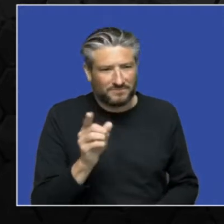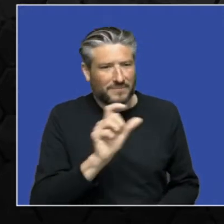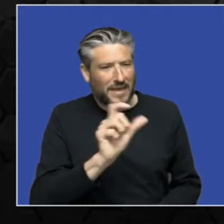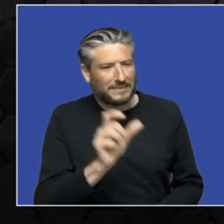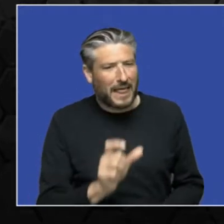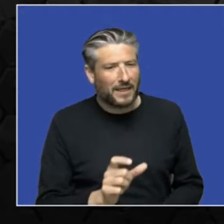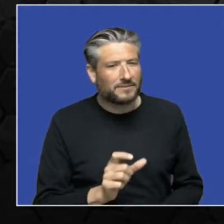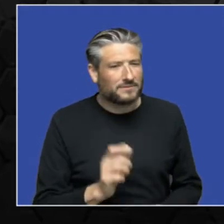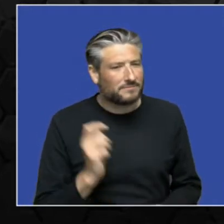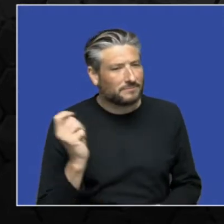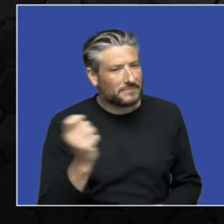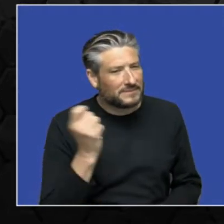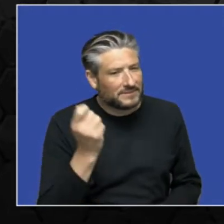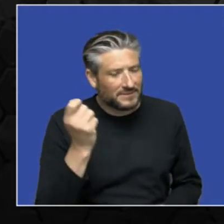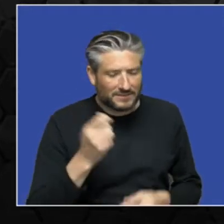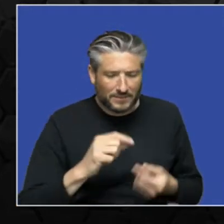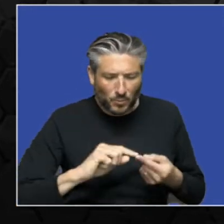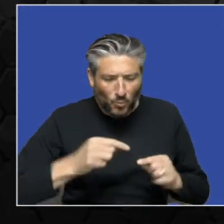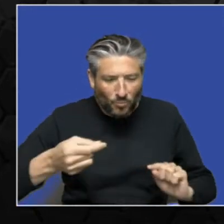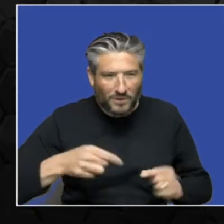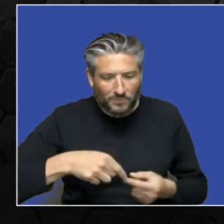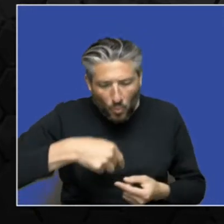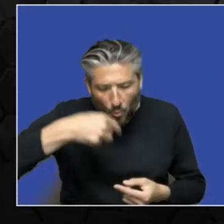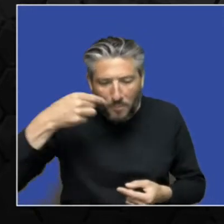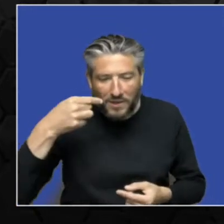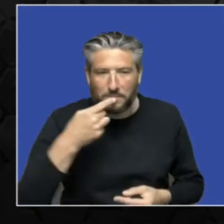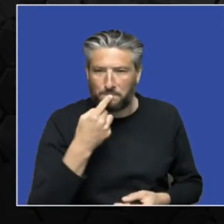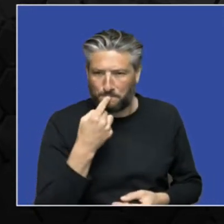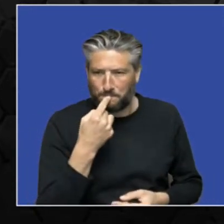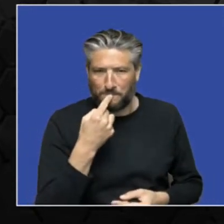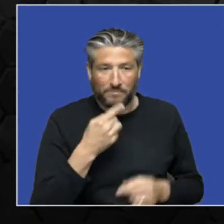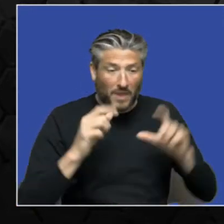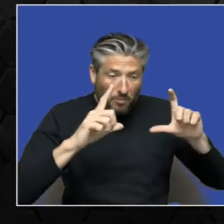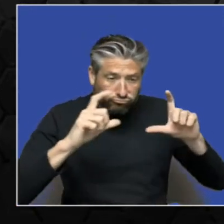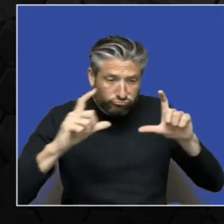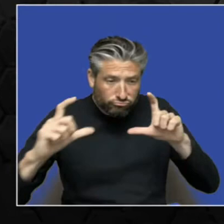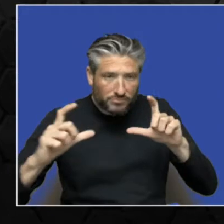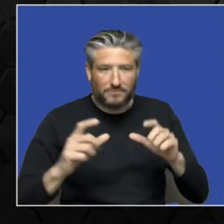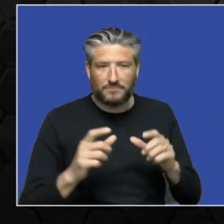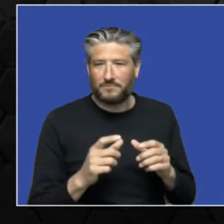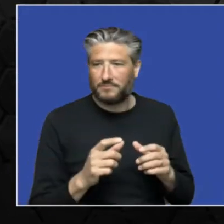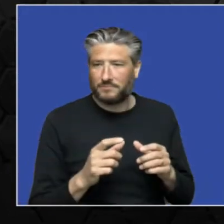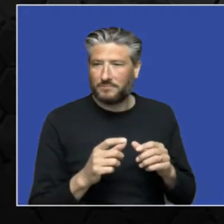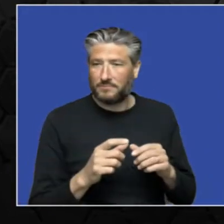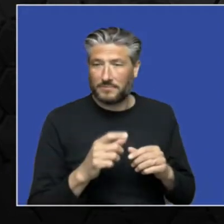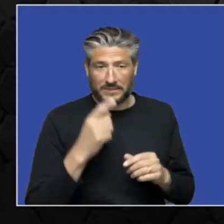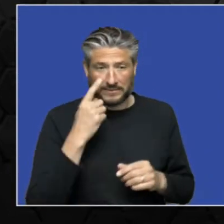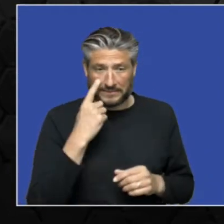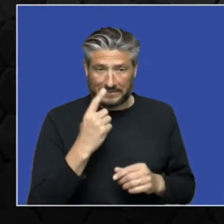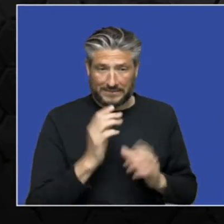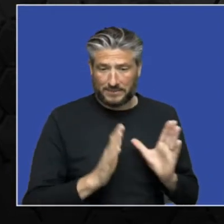some pictures of food that we're going to use as our data, which you can see on the right-hand side.